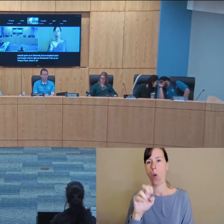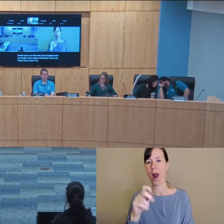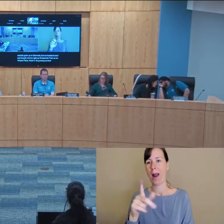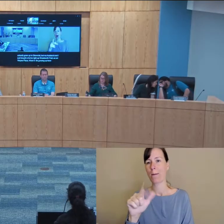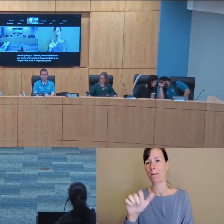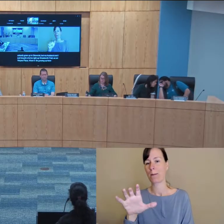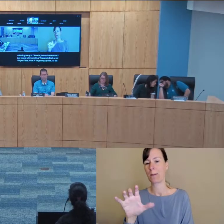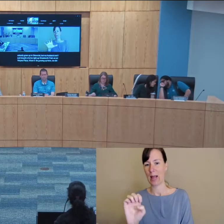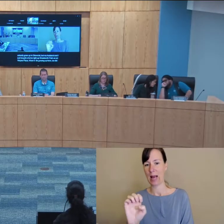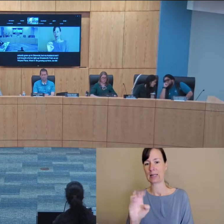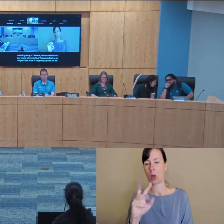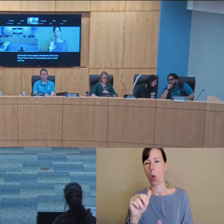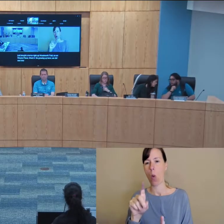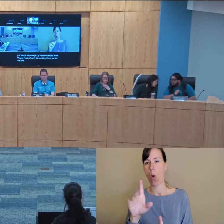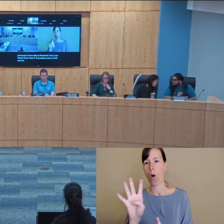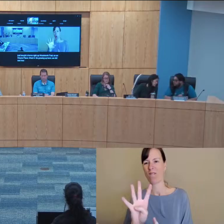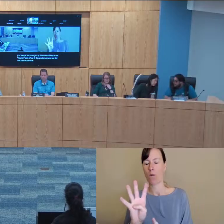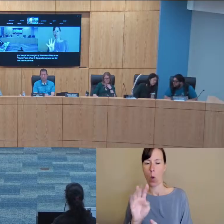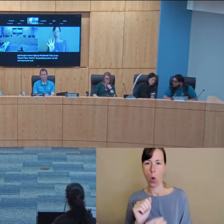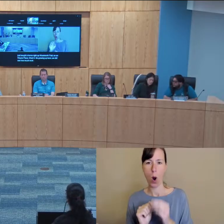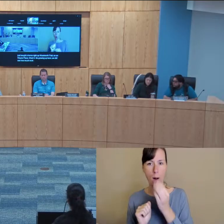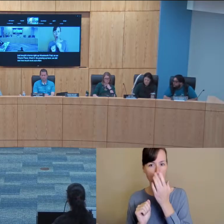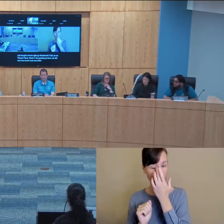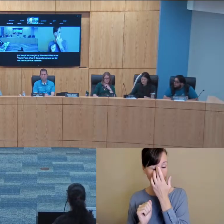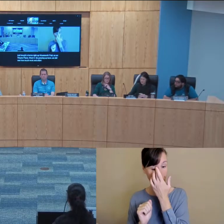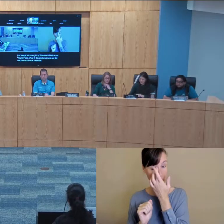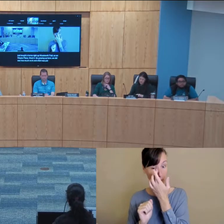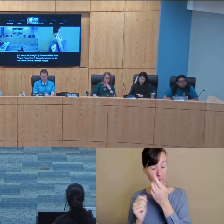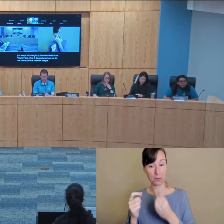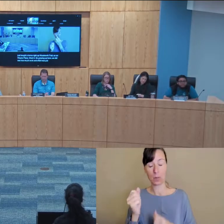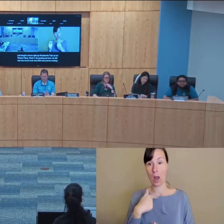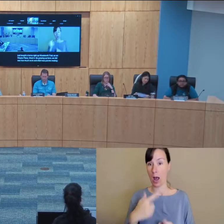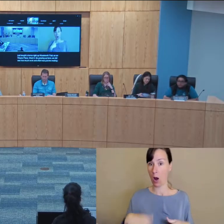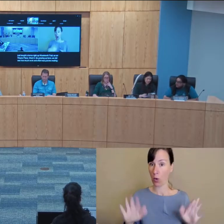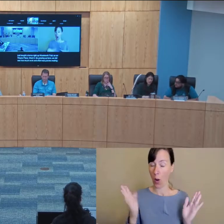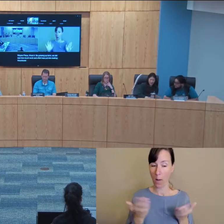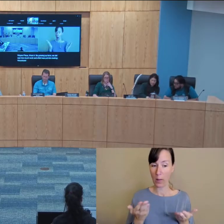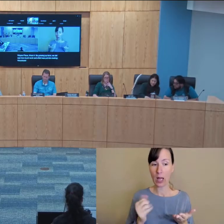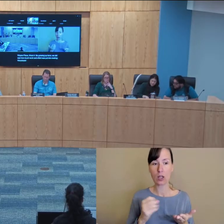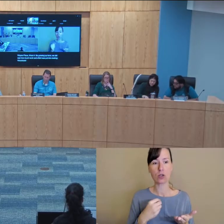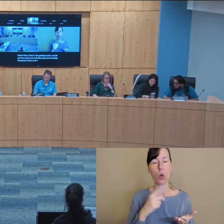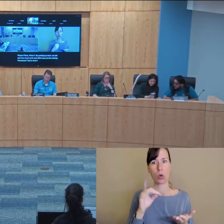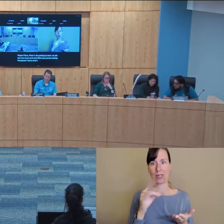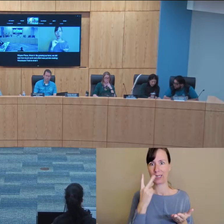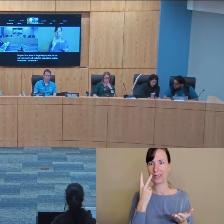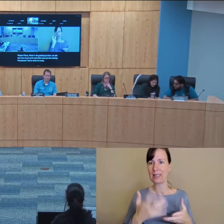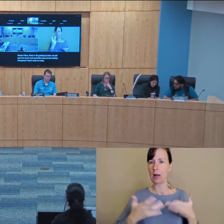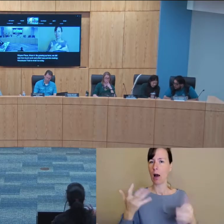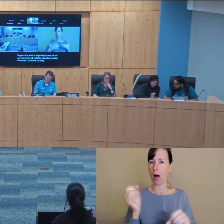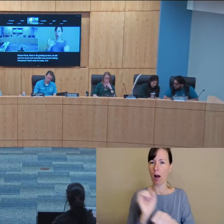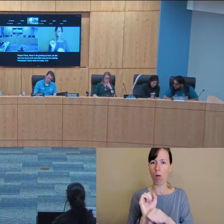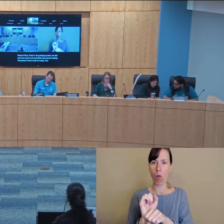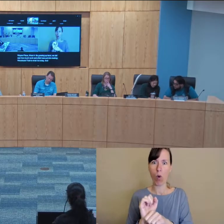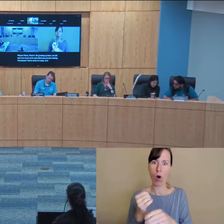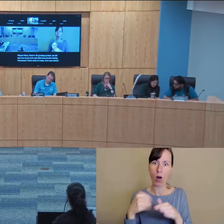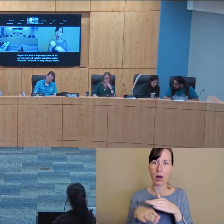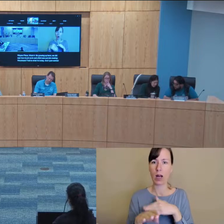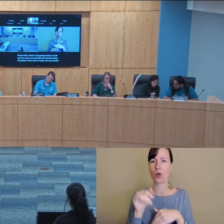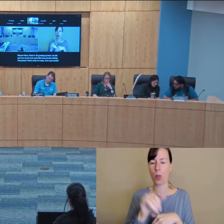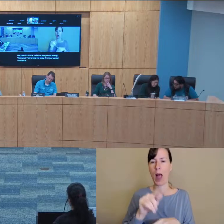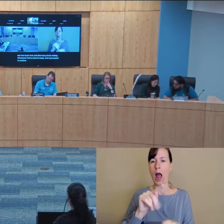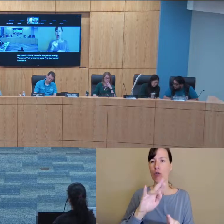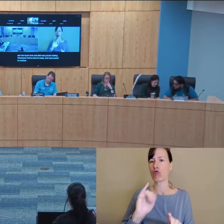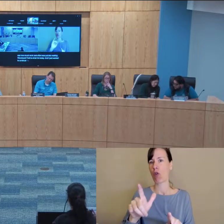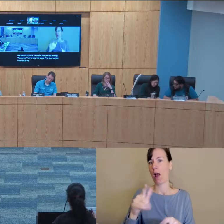did see how much work and effort was put into making Woodworth Trail to what it is today. And I just wanted to continue